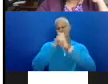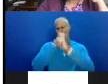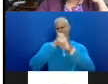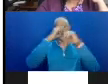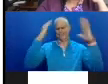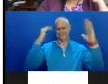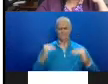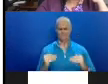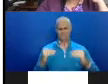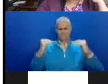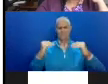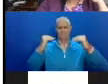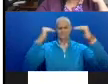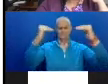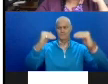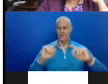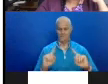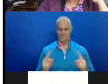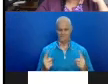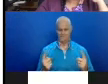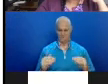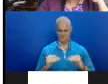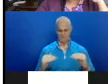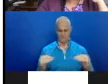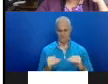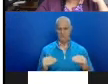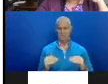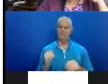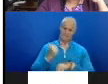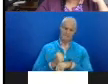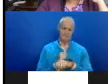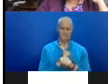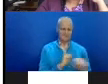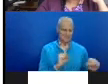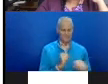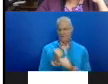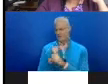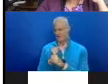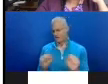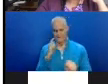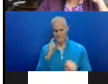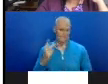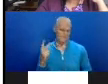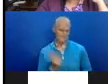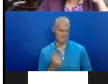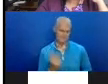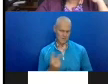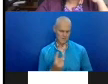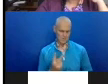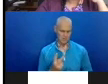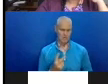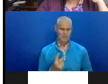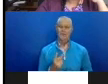phases. The first phase is establishing safety for both parties, and really that's part of the